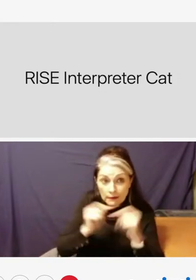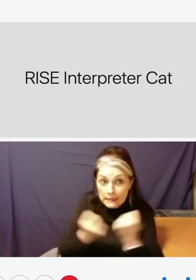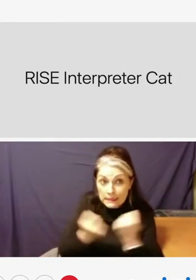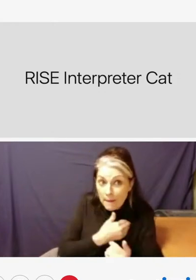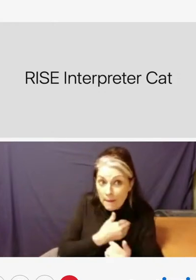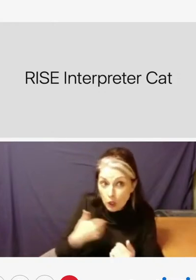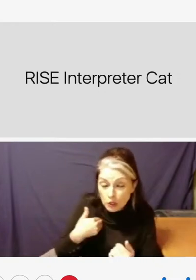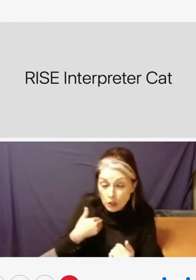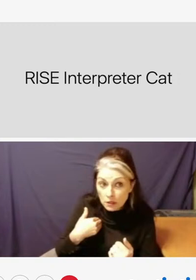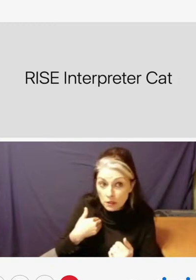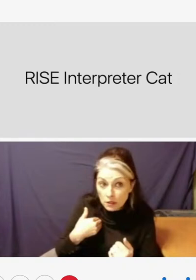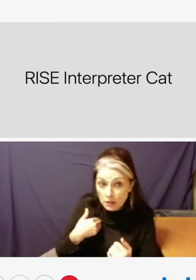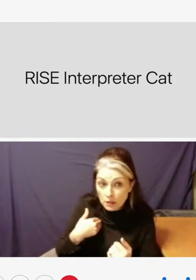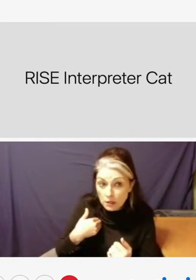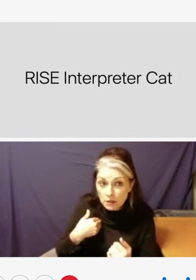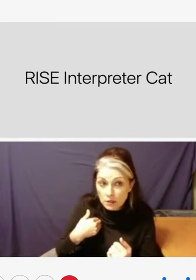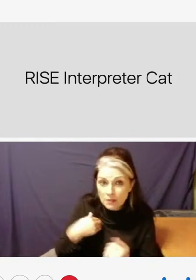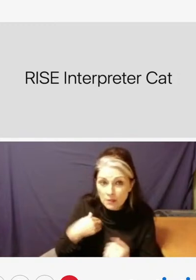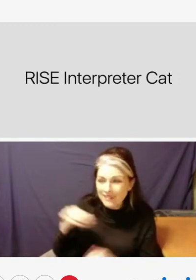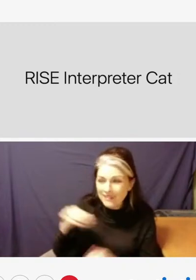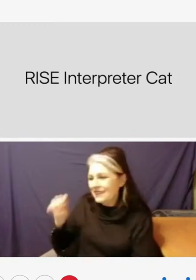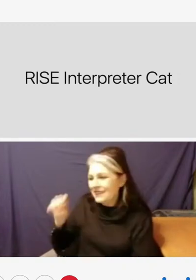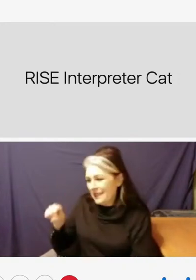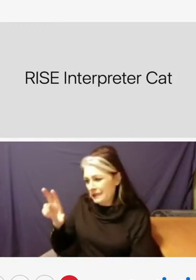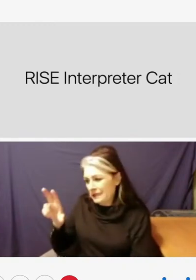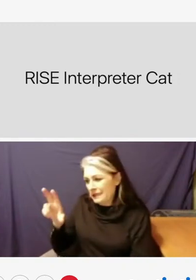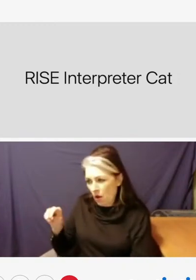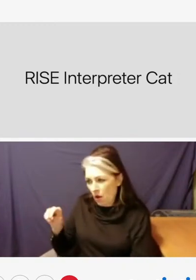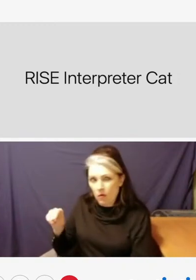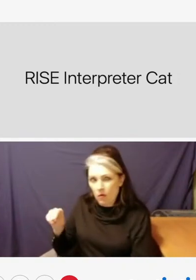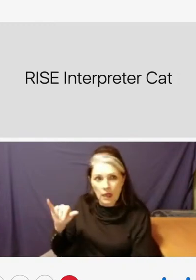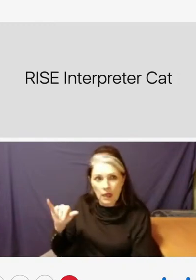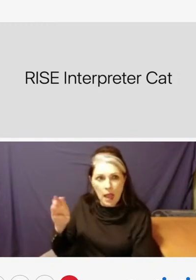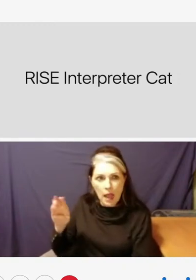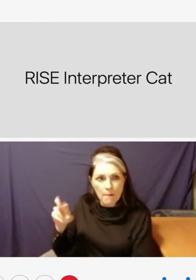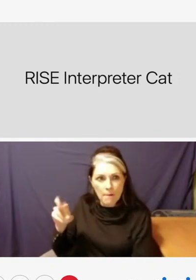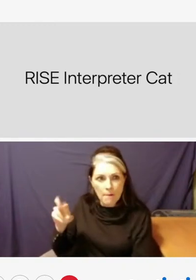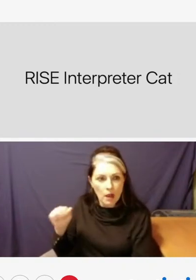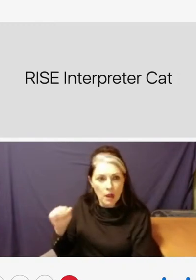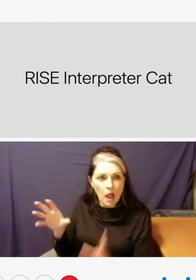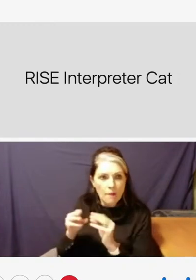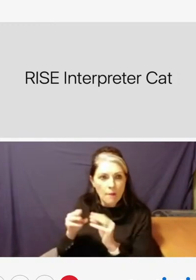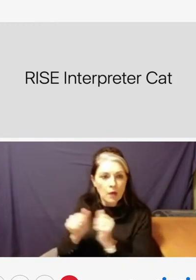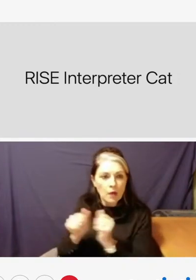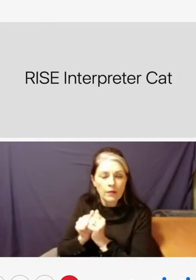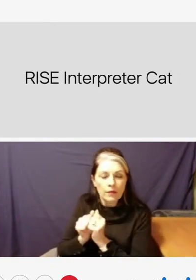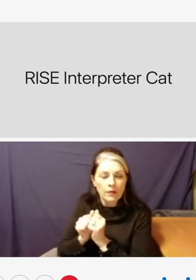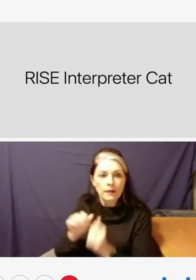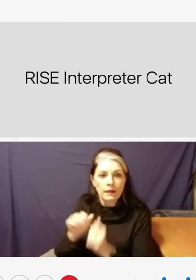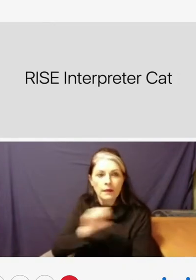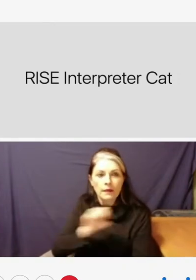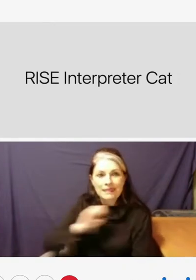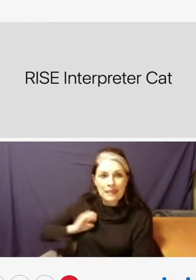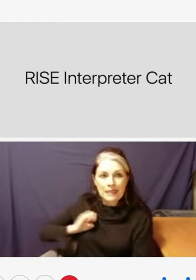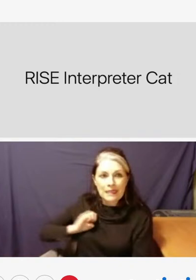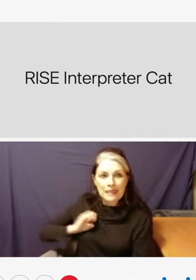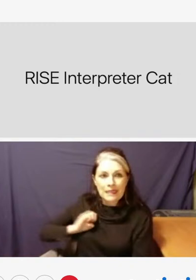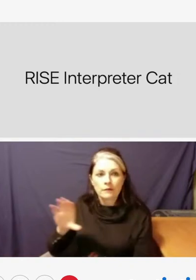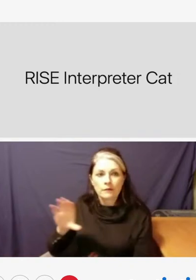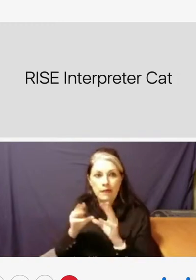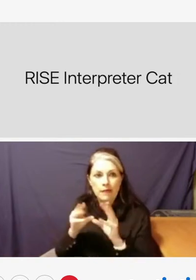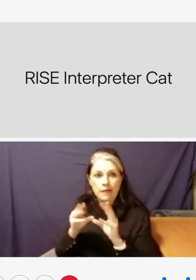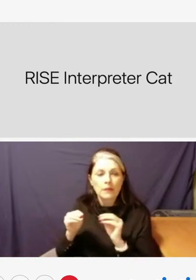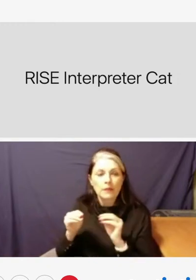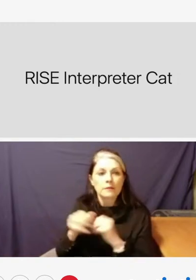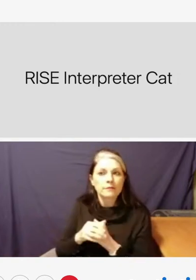yes and no Mr iarra I I did meet in when executive cabinet met with uh our uh I guess our our bi-weekly